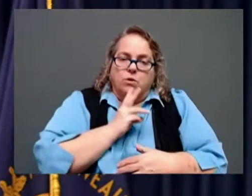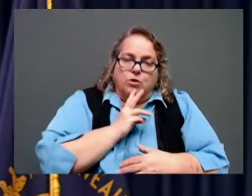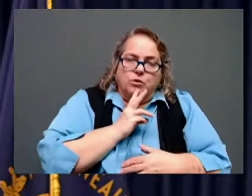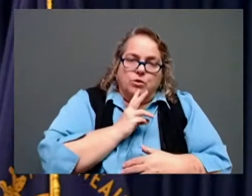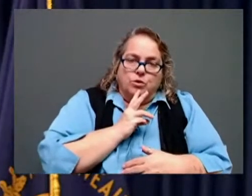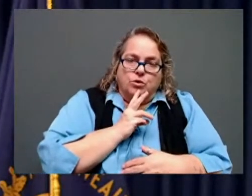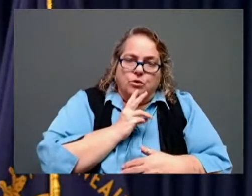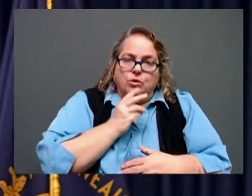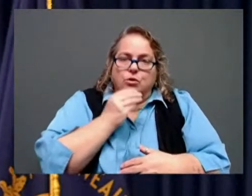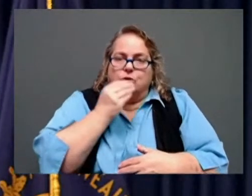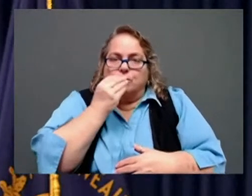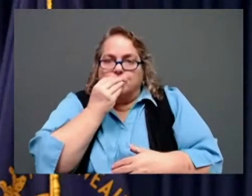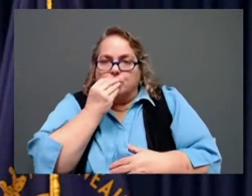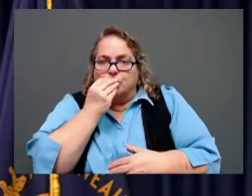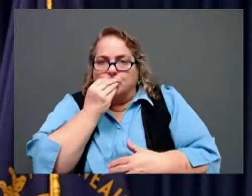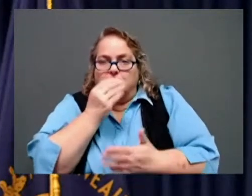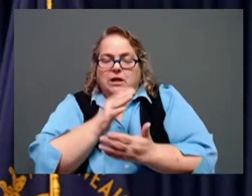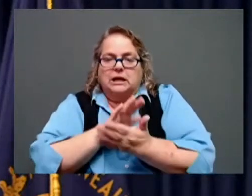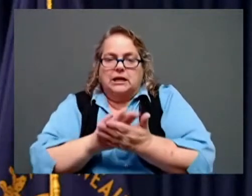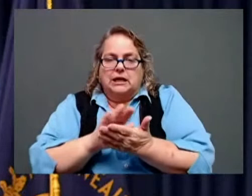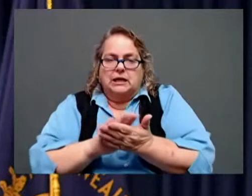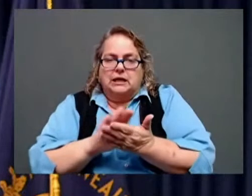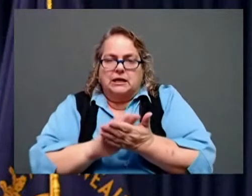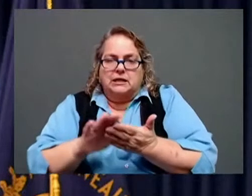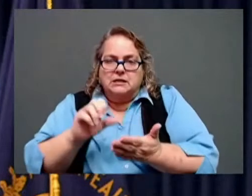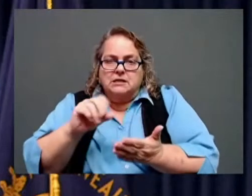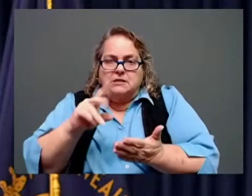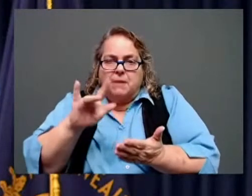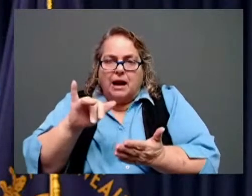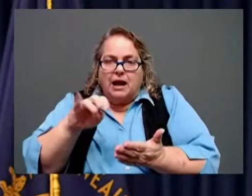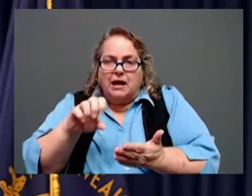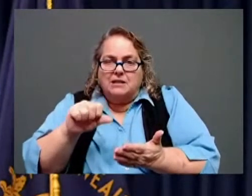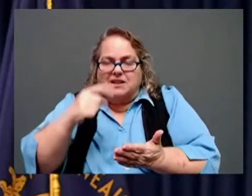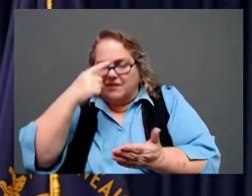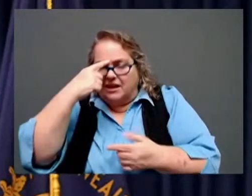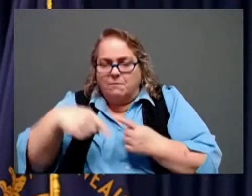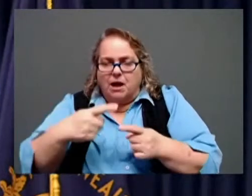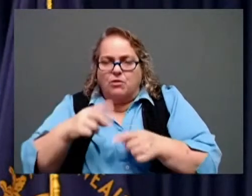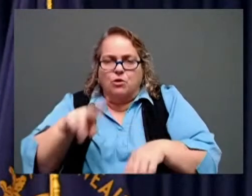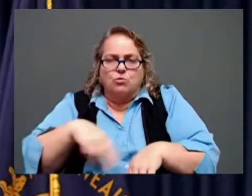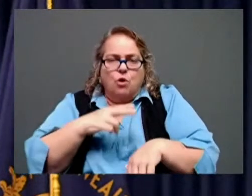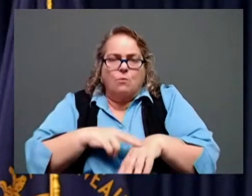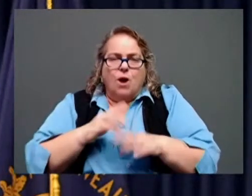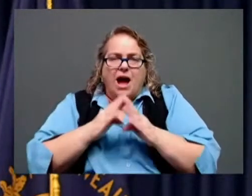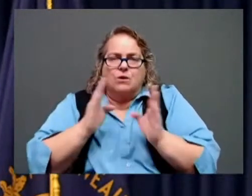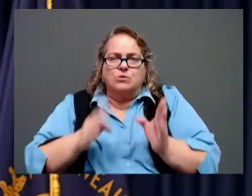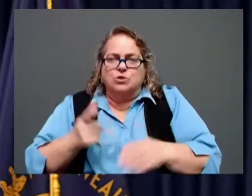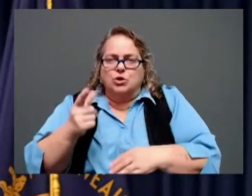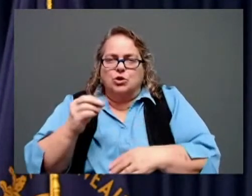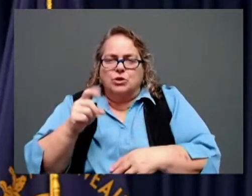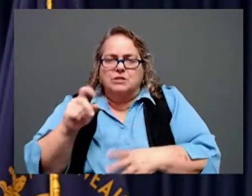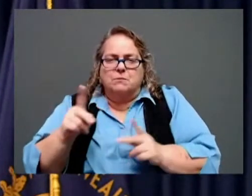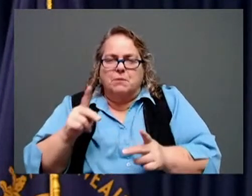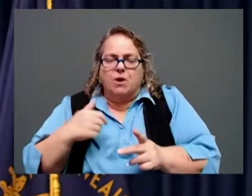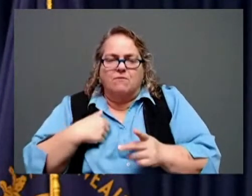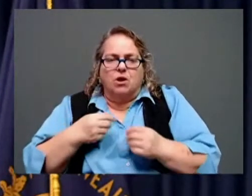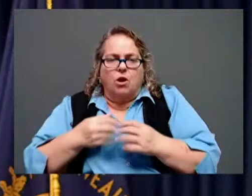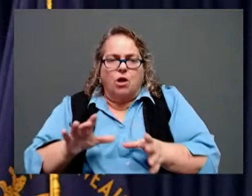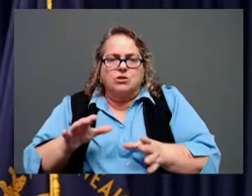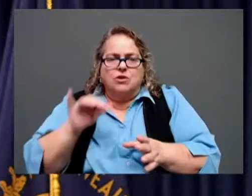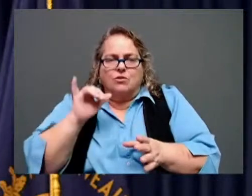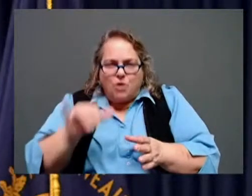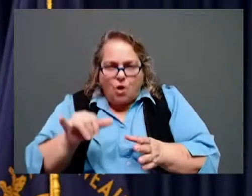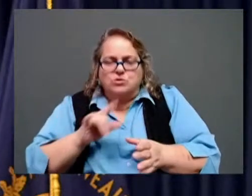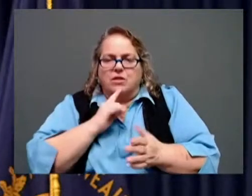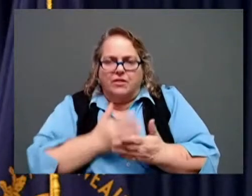cleaning supplies. Think about the normal household goods that people have lost, but those are the things that we